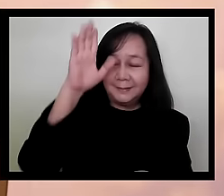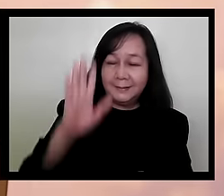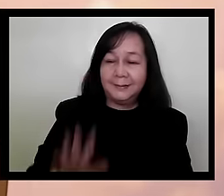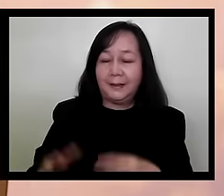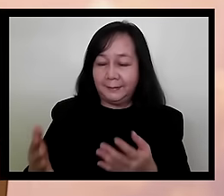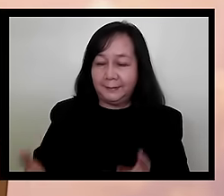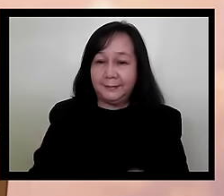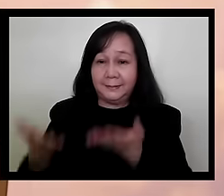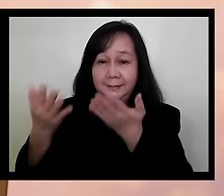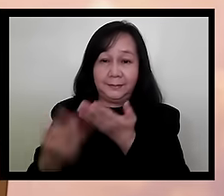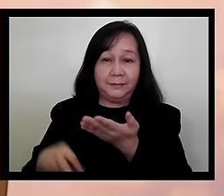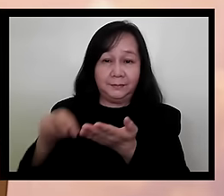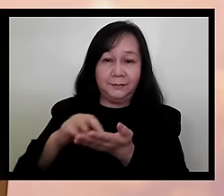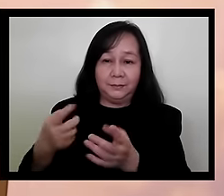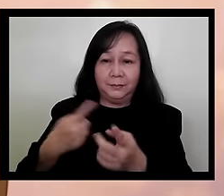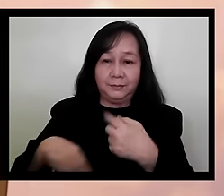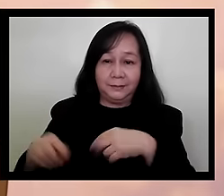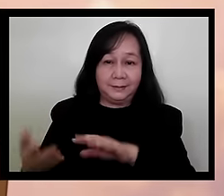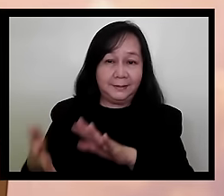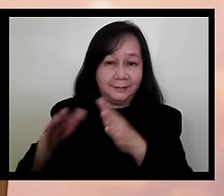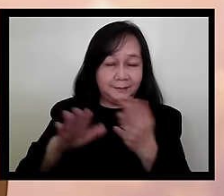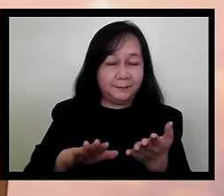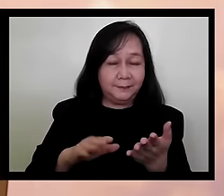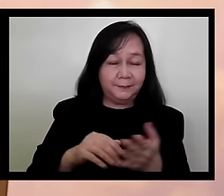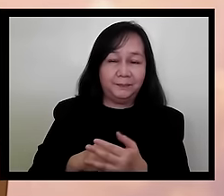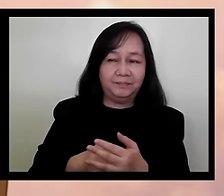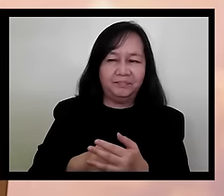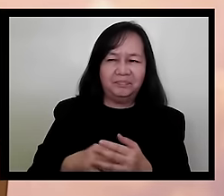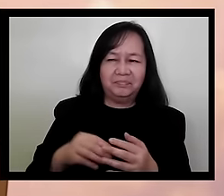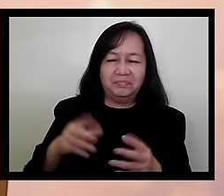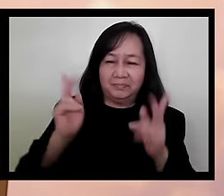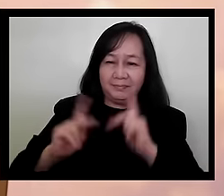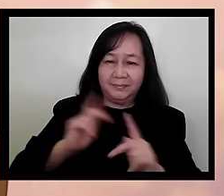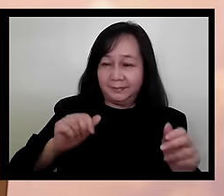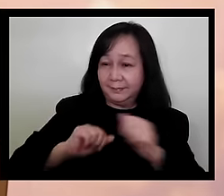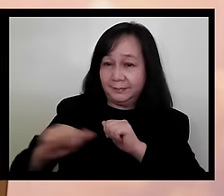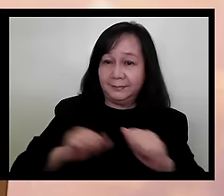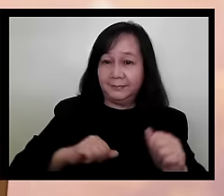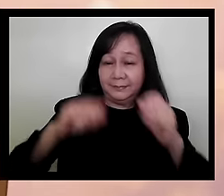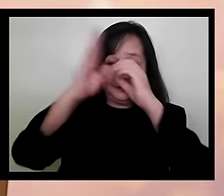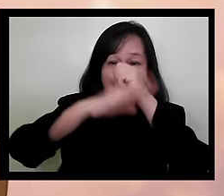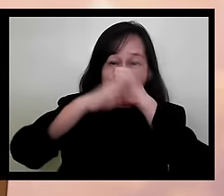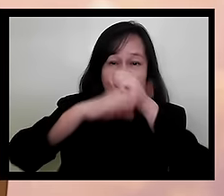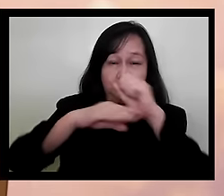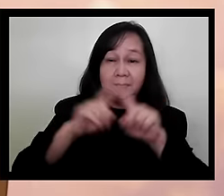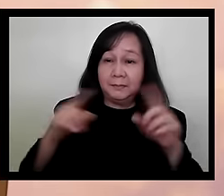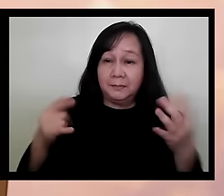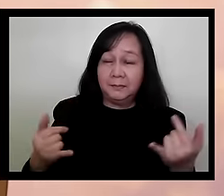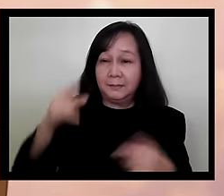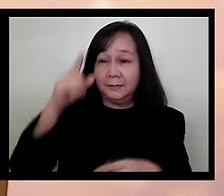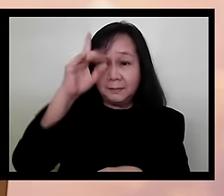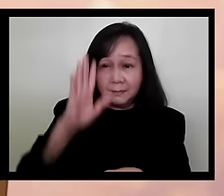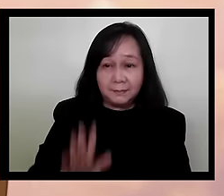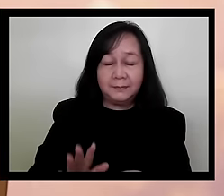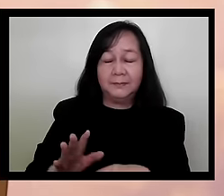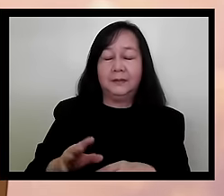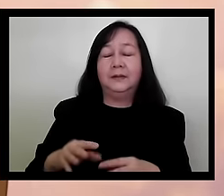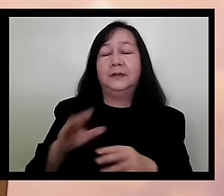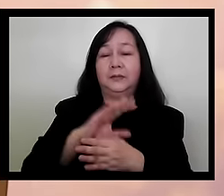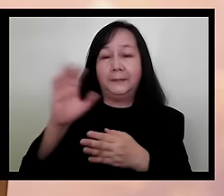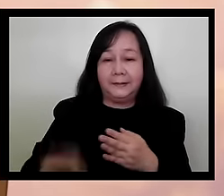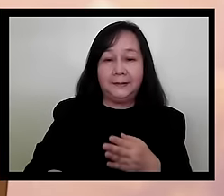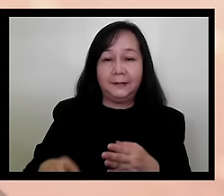raised him from the dead people acted in ignorance but God fulfilled what he